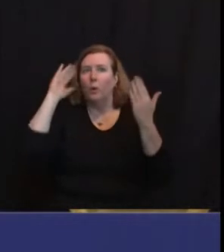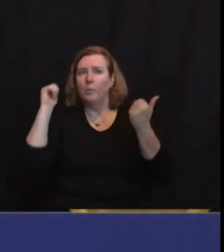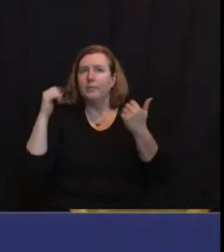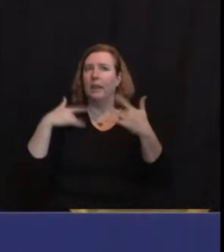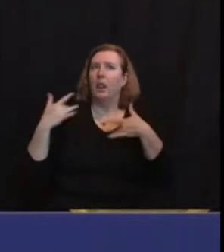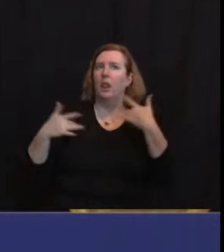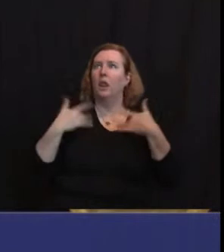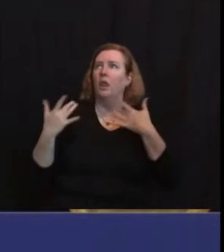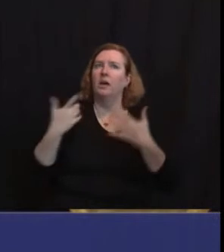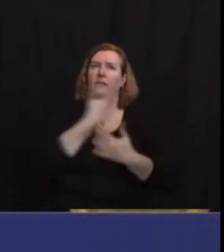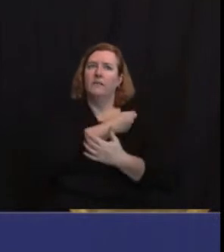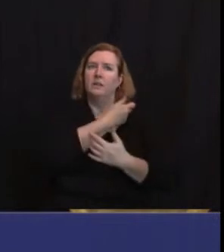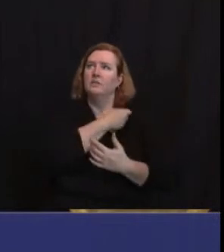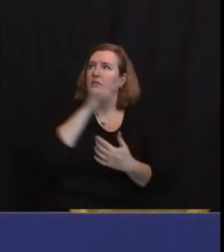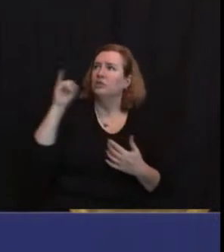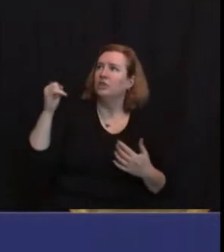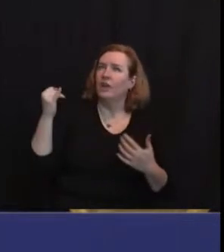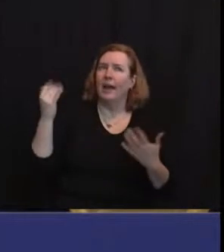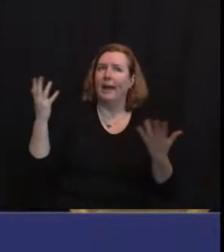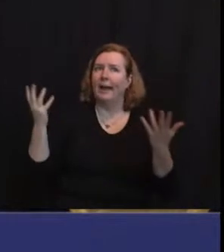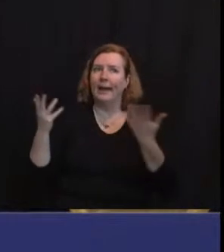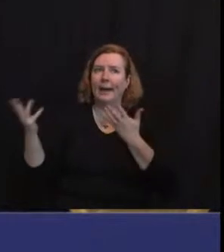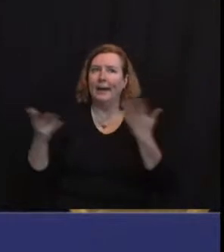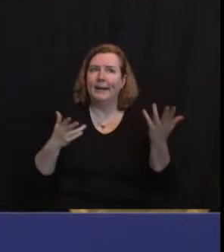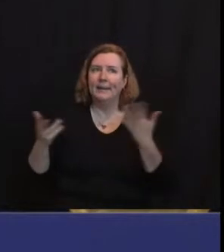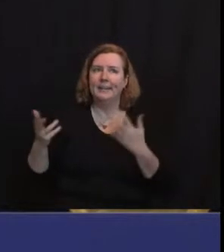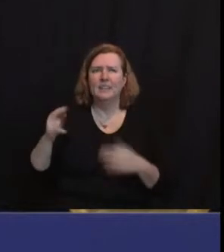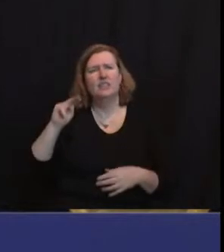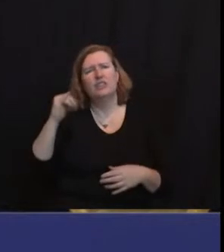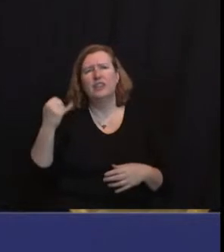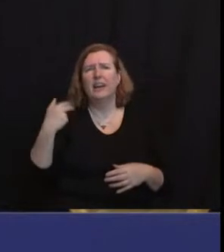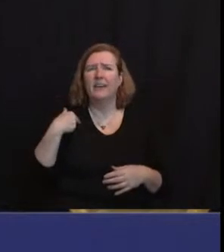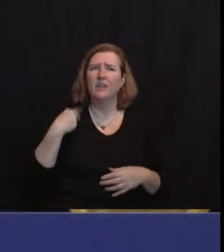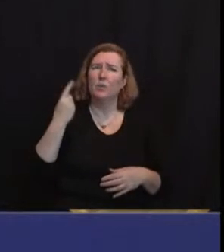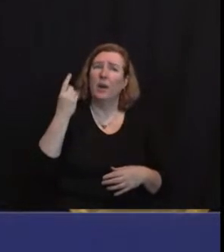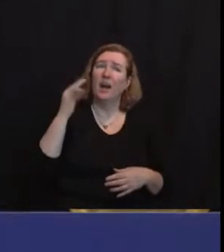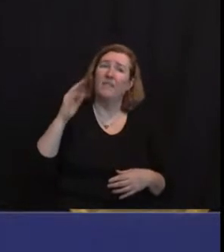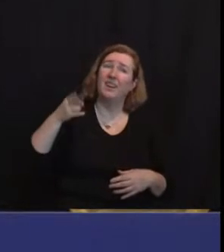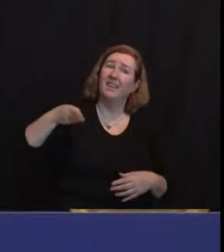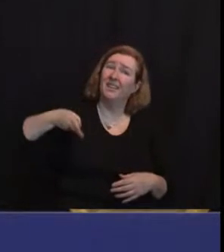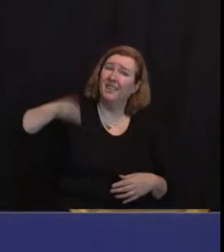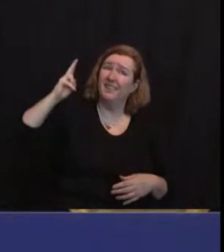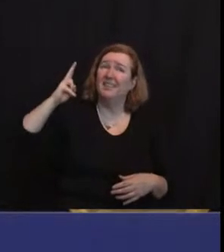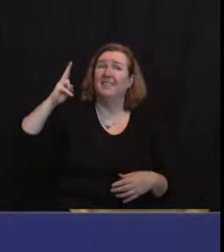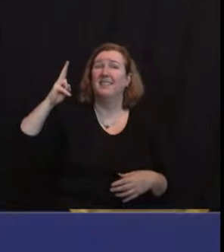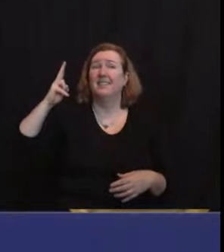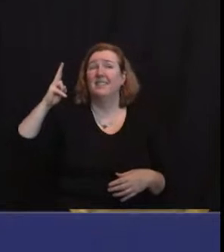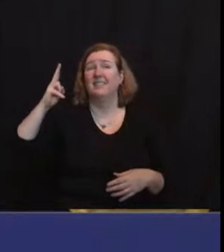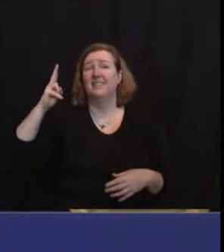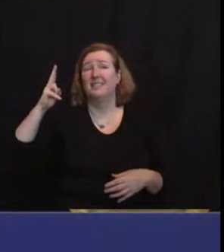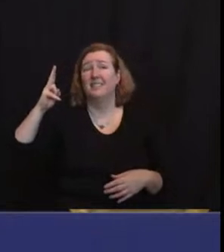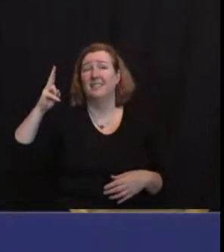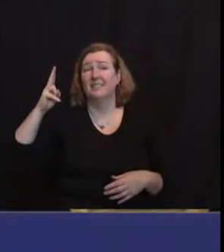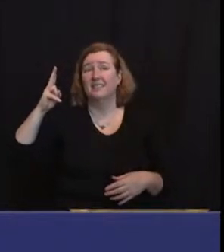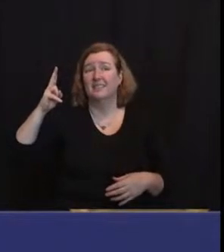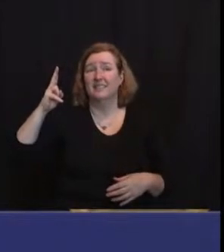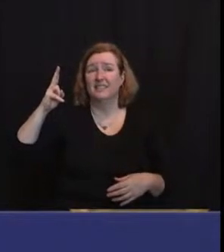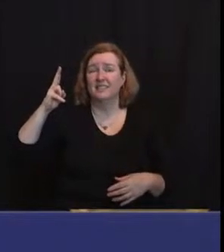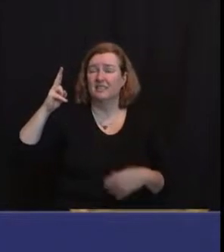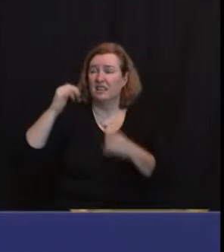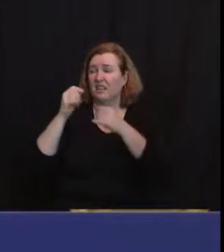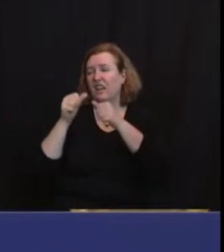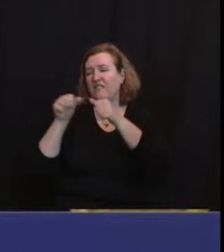With New Jersey now having one of the highest infection rates in the nation, as has also been pointed out, and this is a